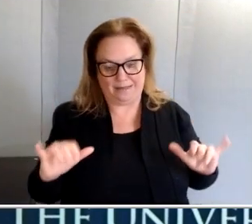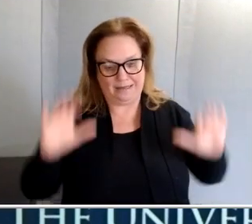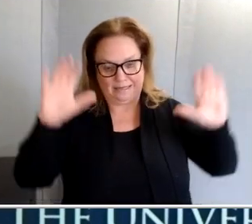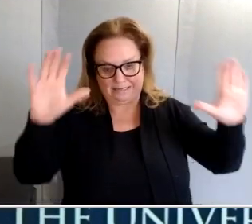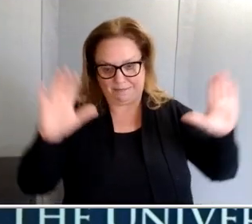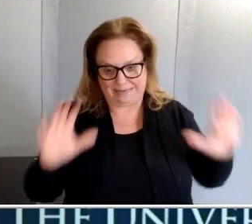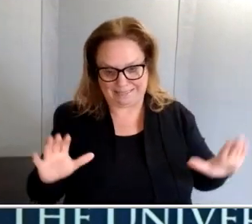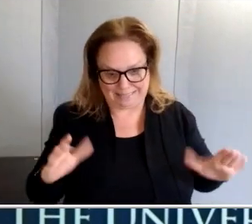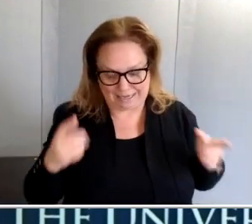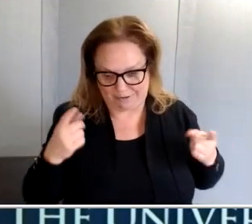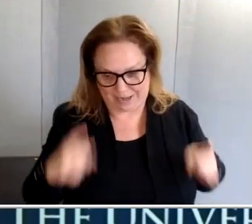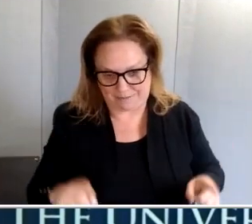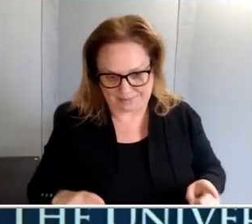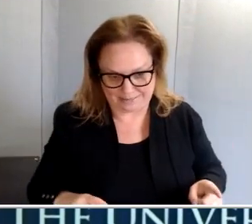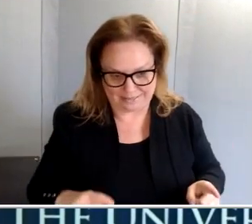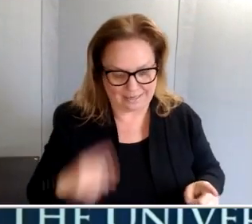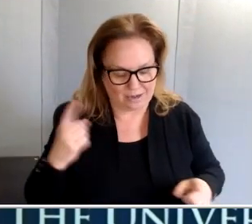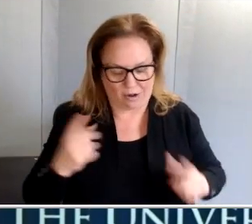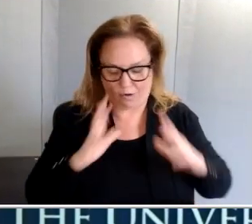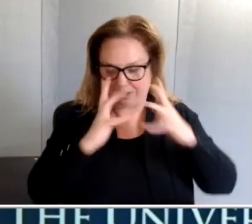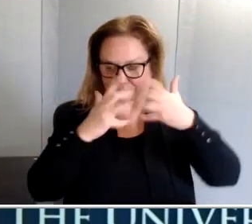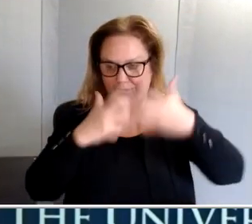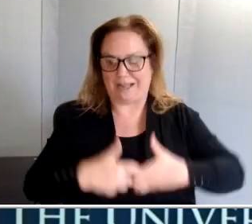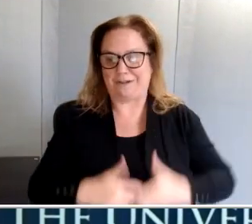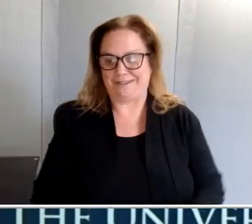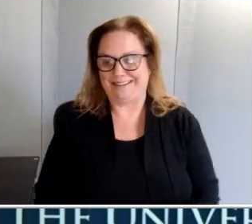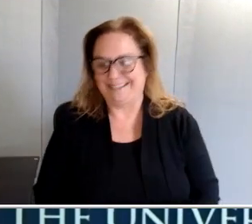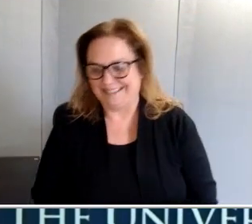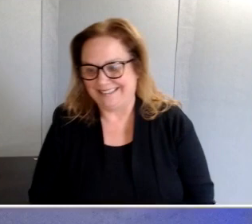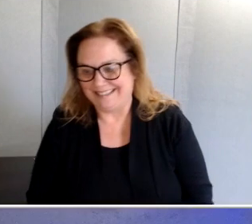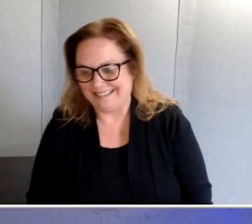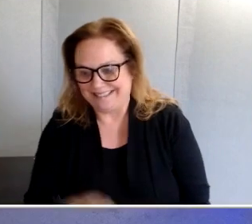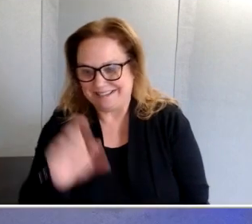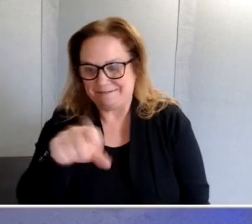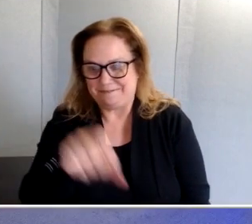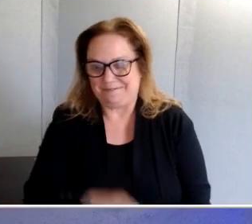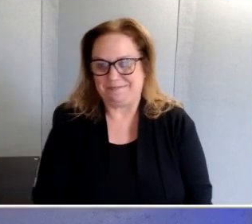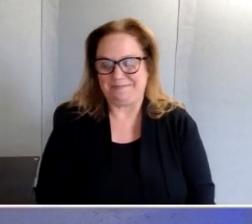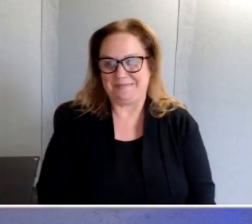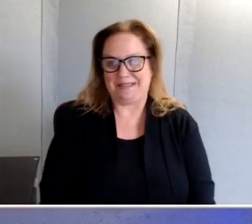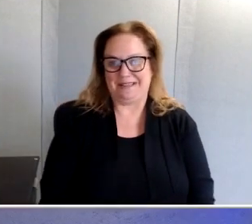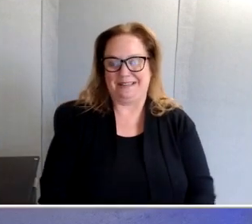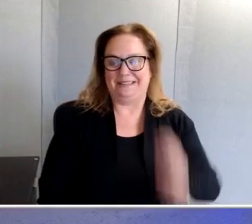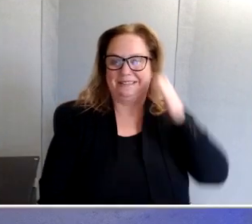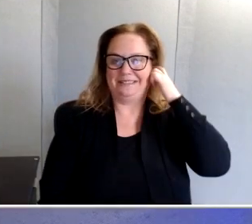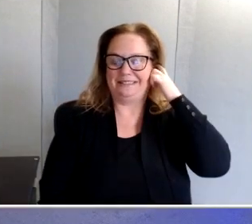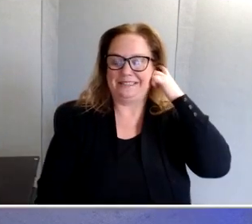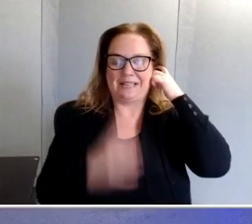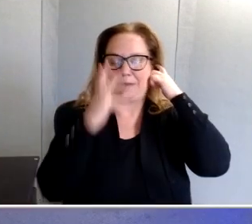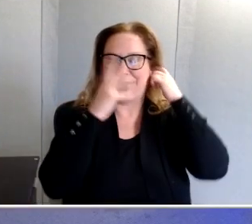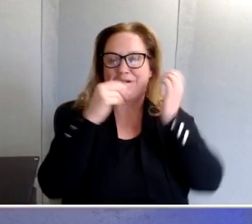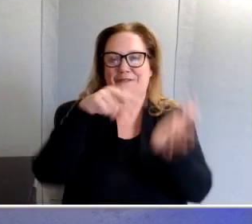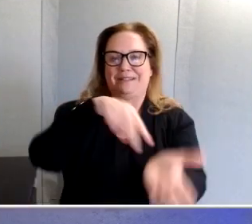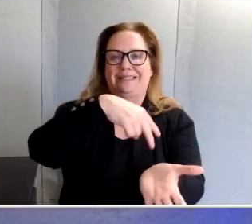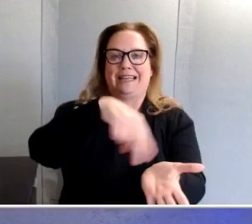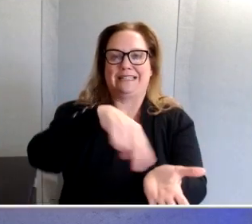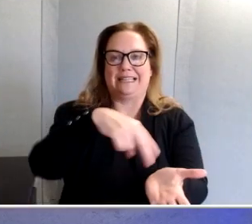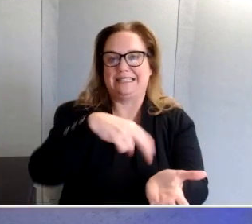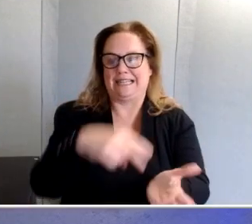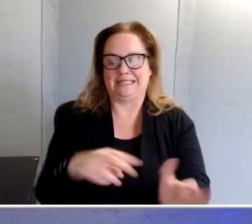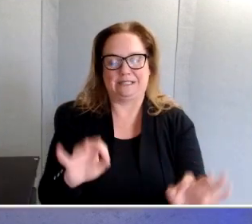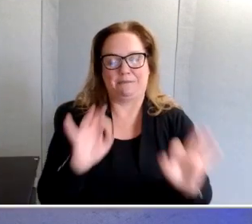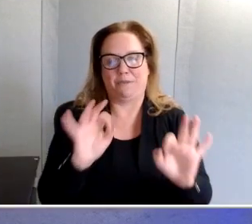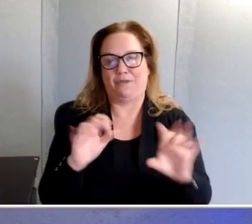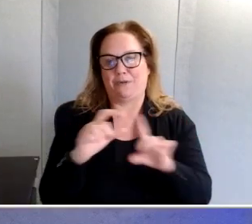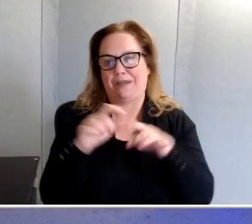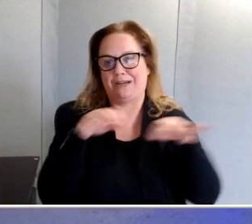happens, and it always works out. It always works out. You just make it happen. It is that beautiful dance. dance. It is. A dance is the perfect way to put it too, right? It's